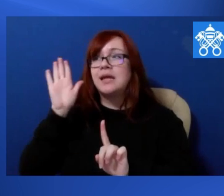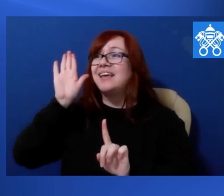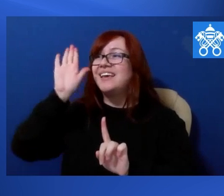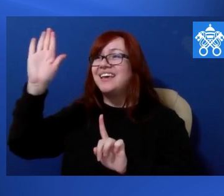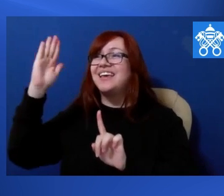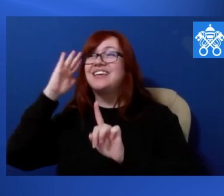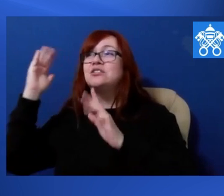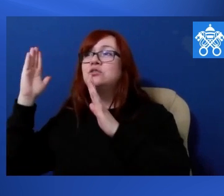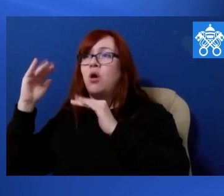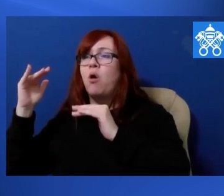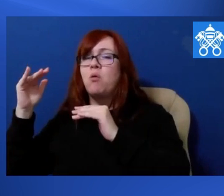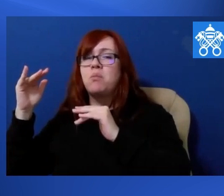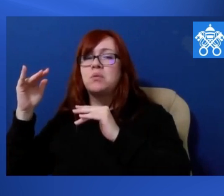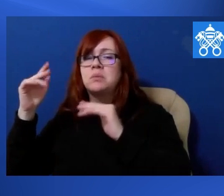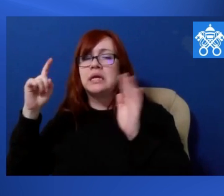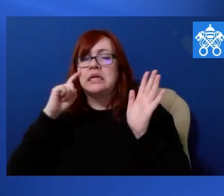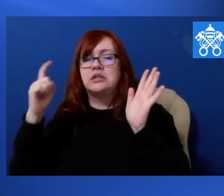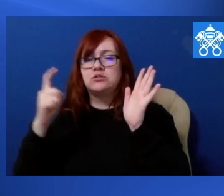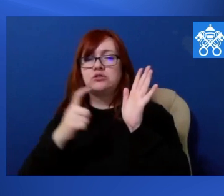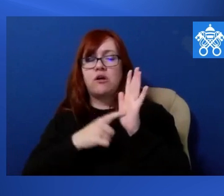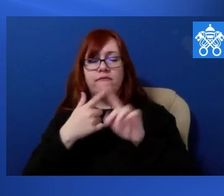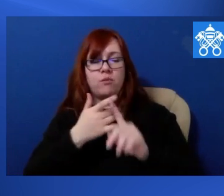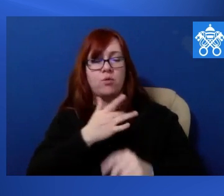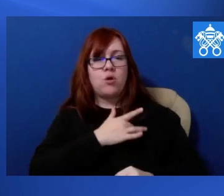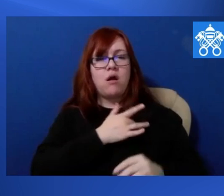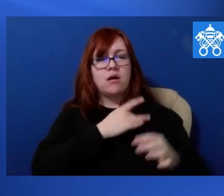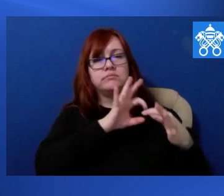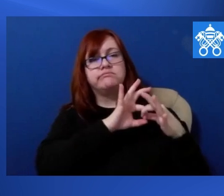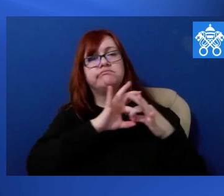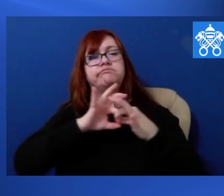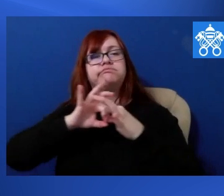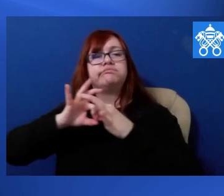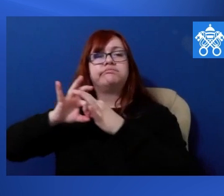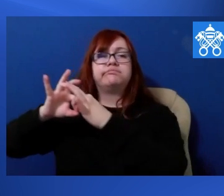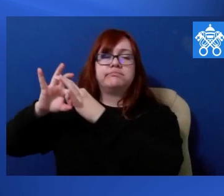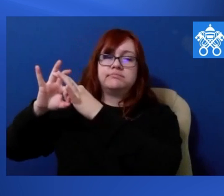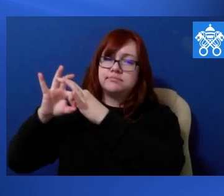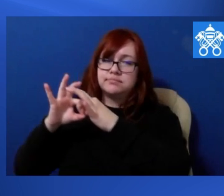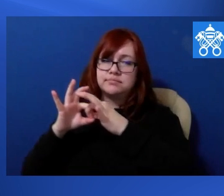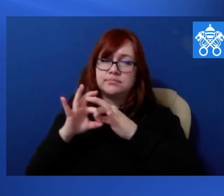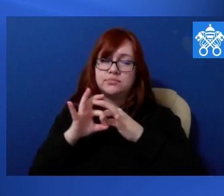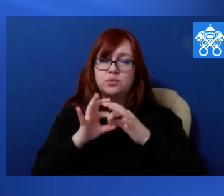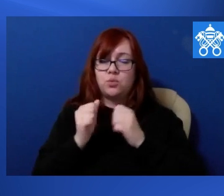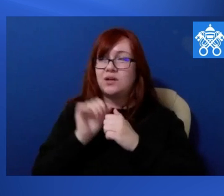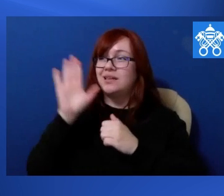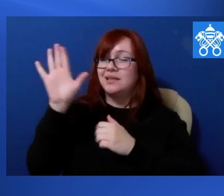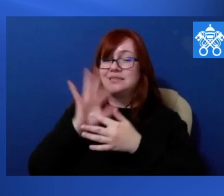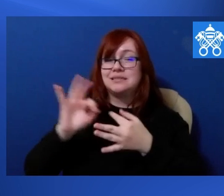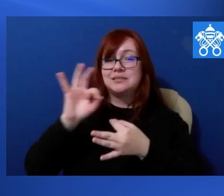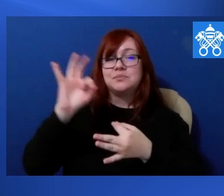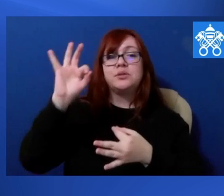hope reflected in her heart, that which He Himself had infused into her with His Spirit.